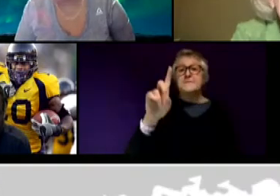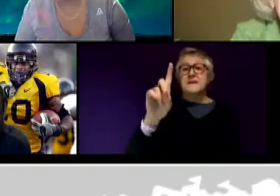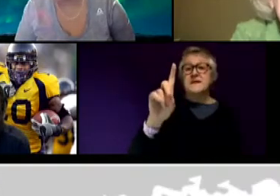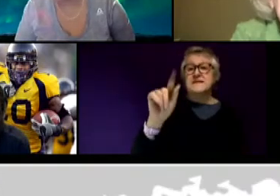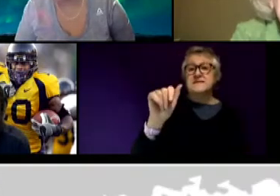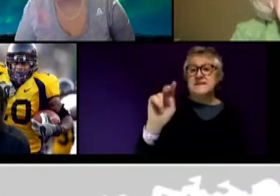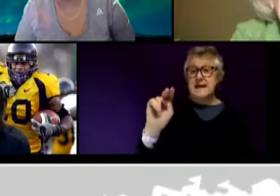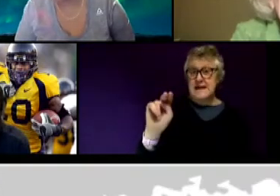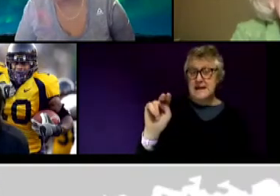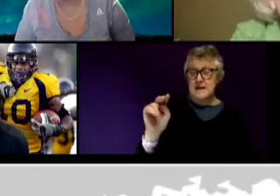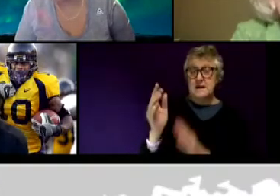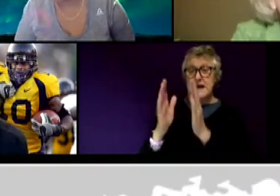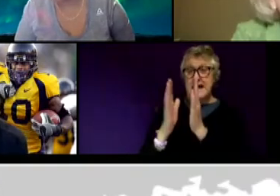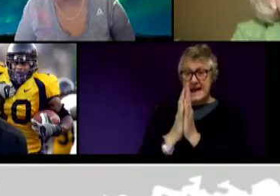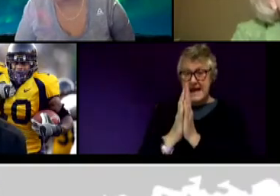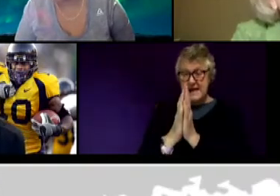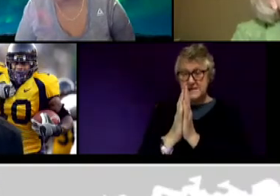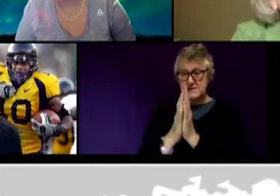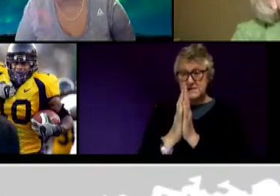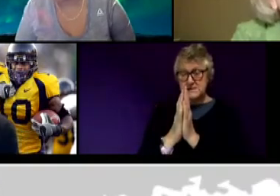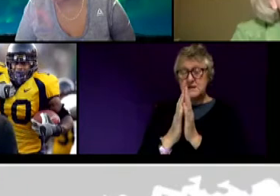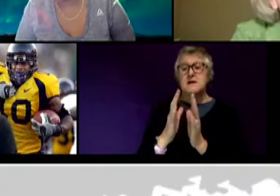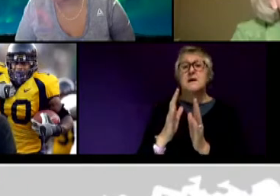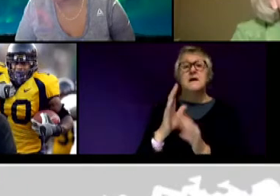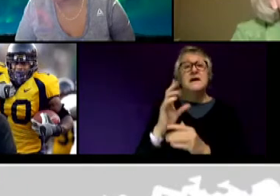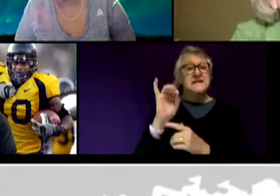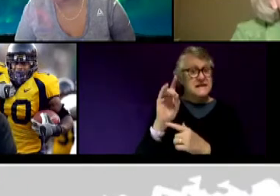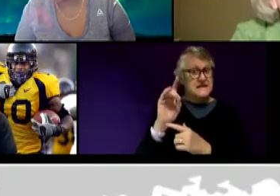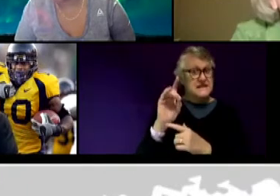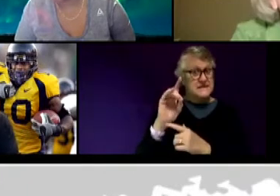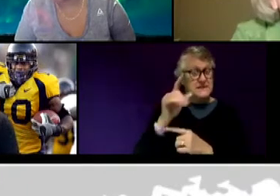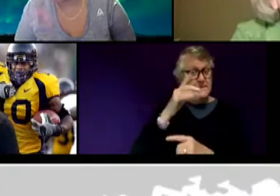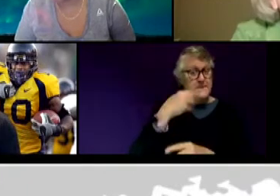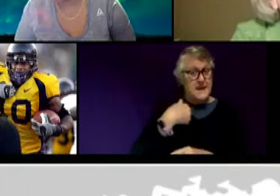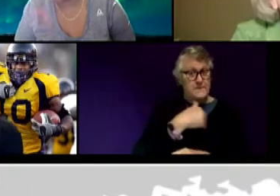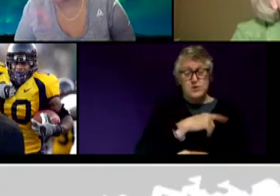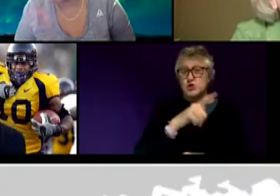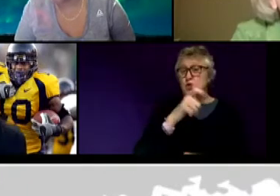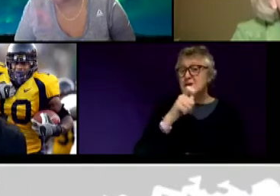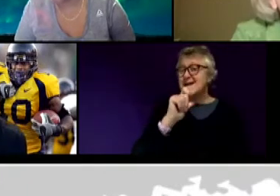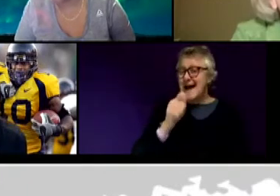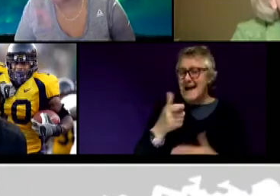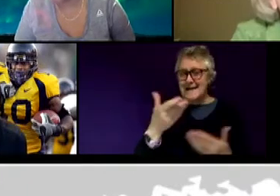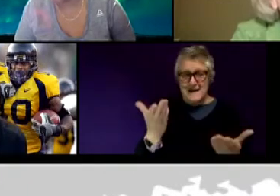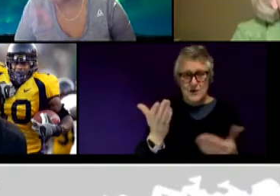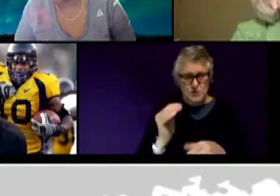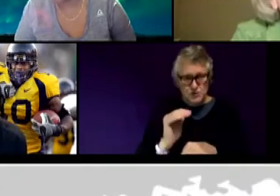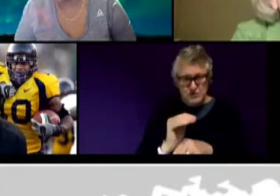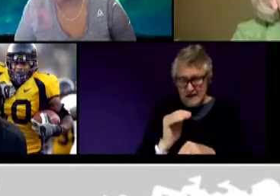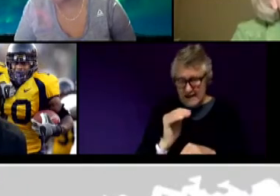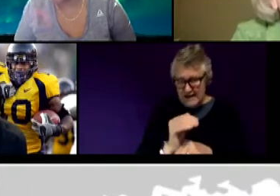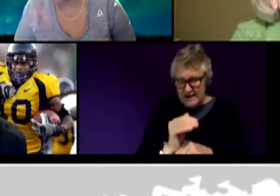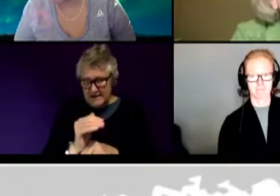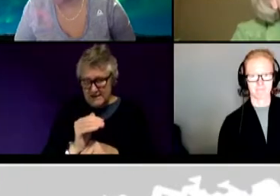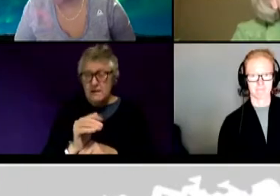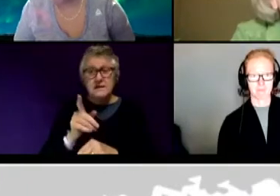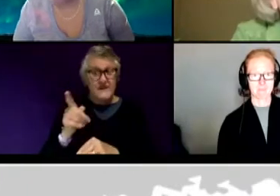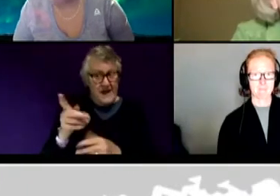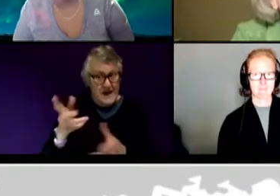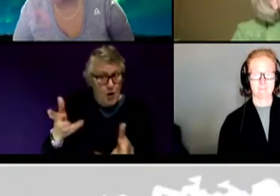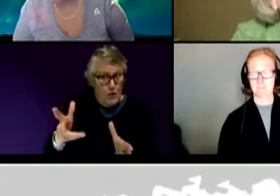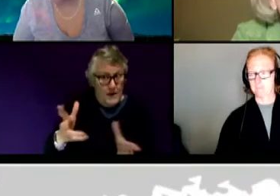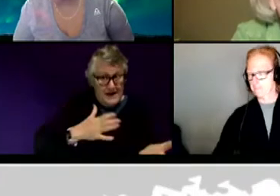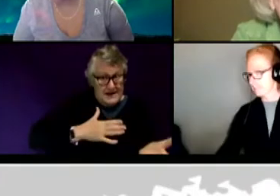the members who are absent consent to their names being on this letter? Sorry to ask after the vote. And I know this was written